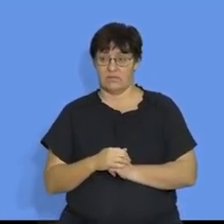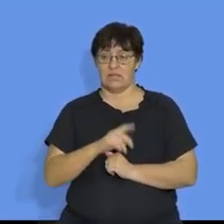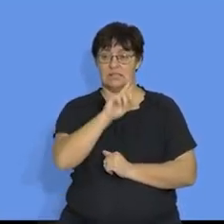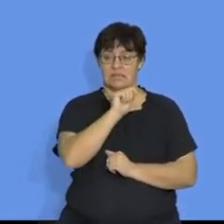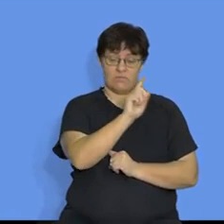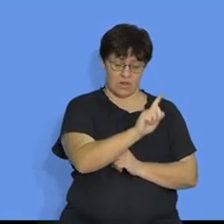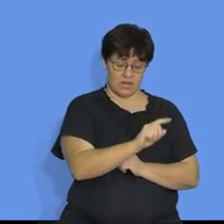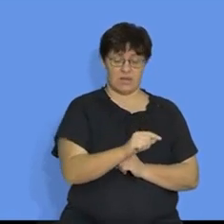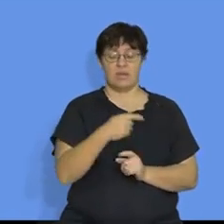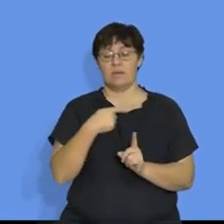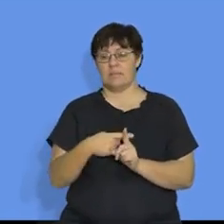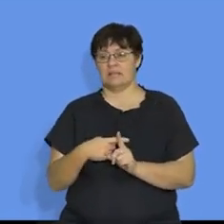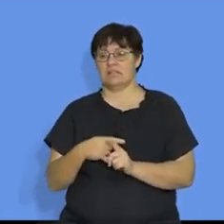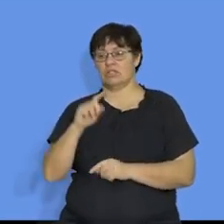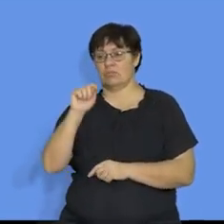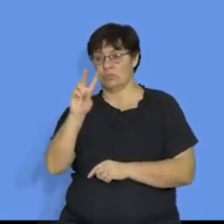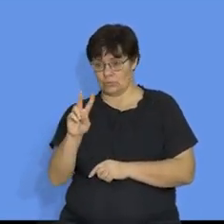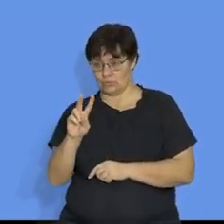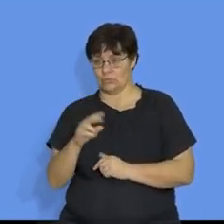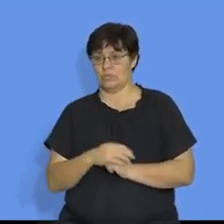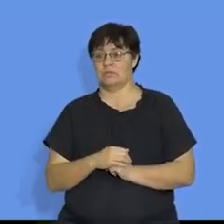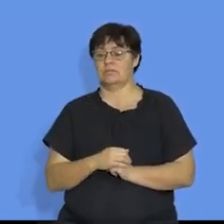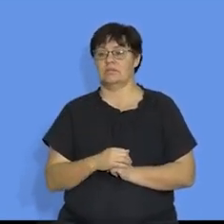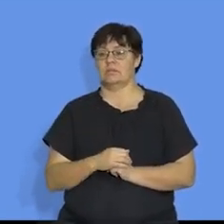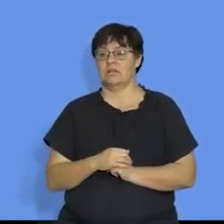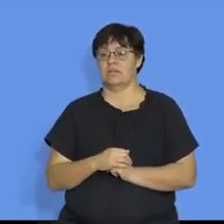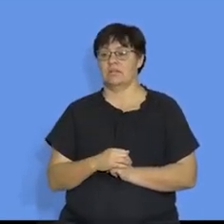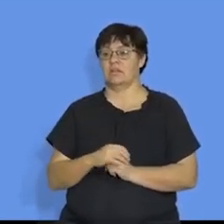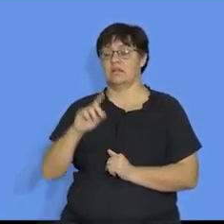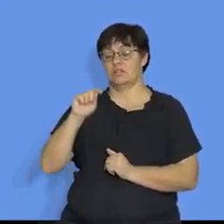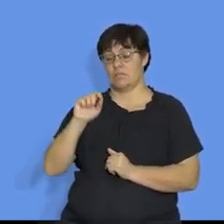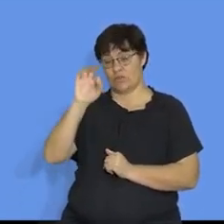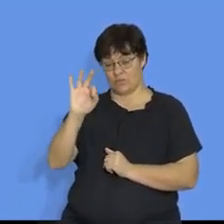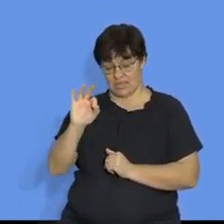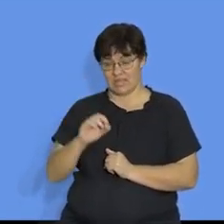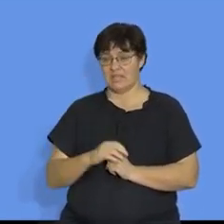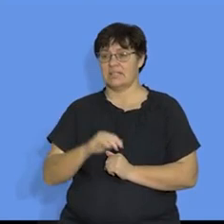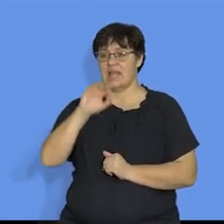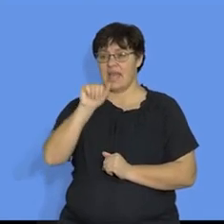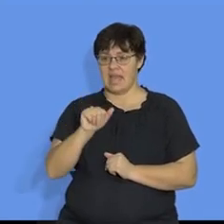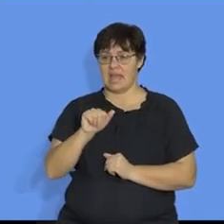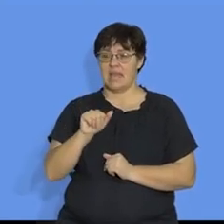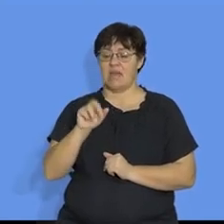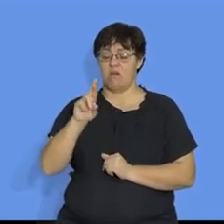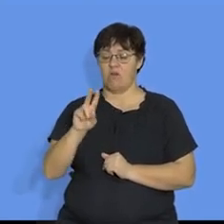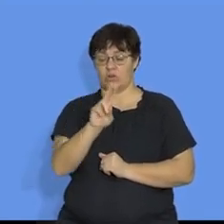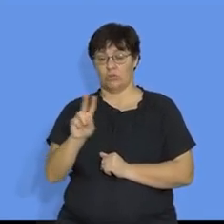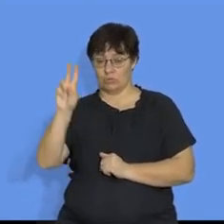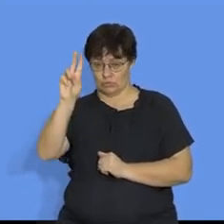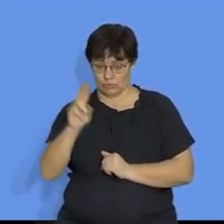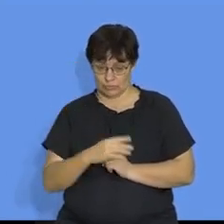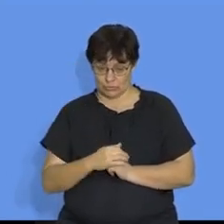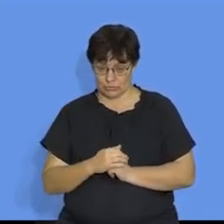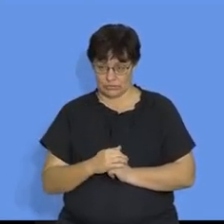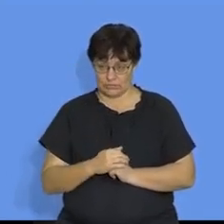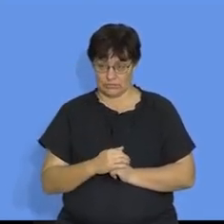2 will be A multiplied by the common ratio once, and then term 3 will be A multiplied by the common